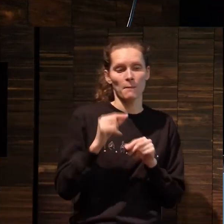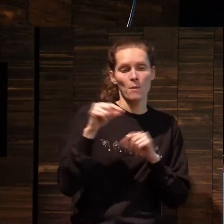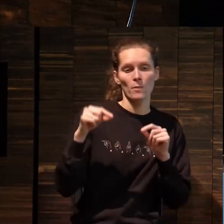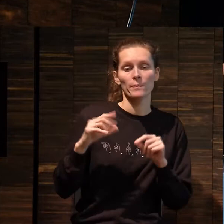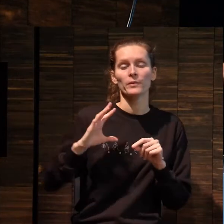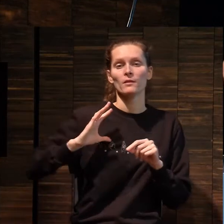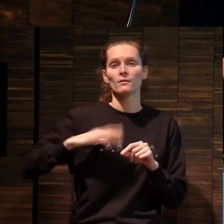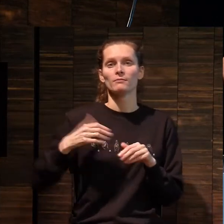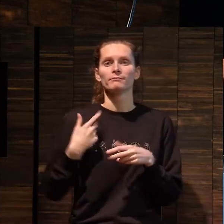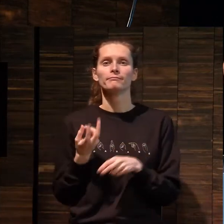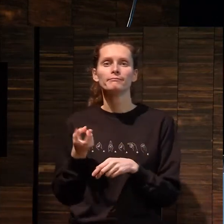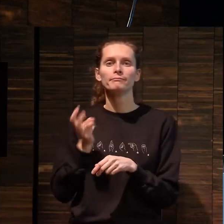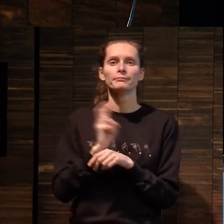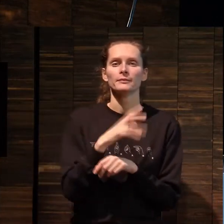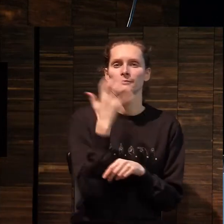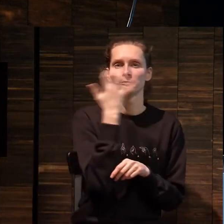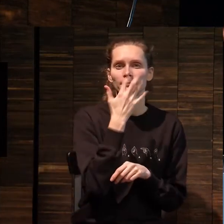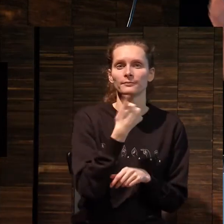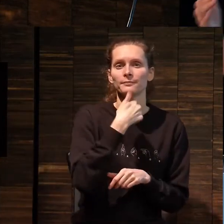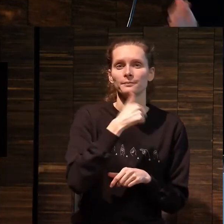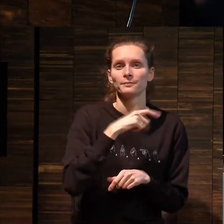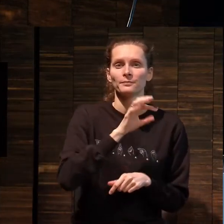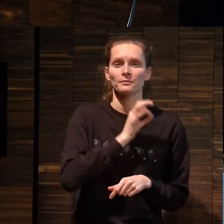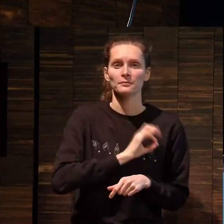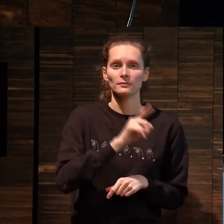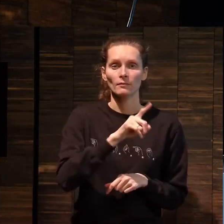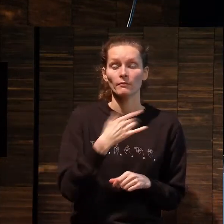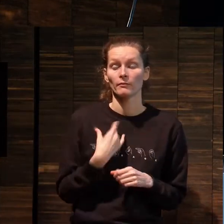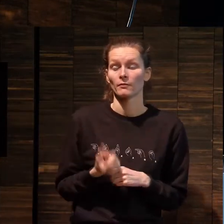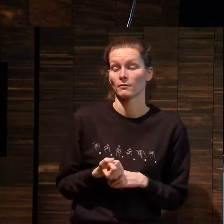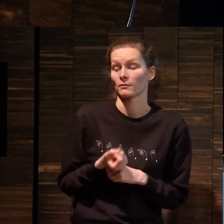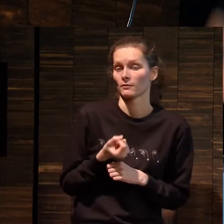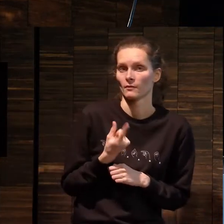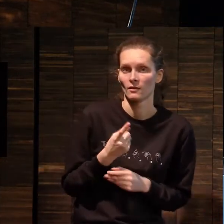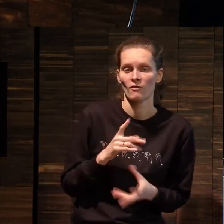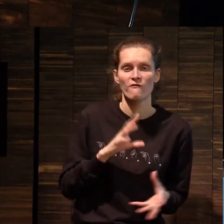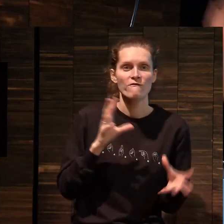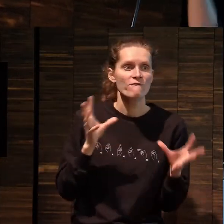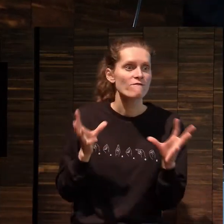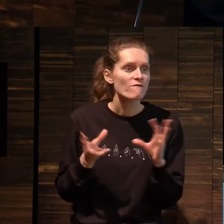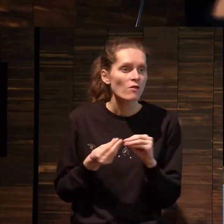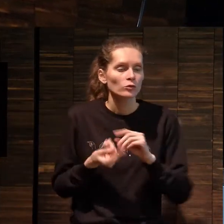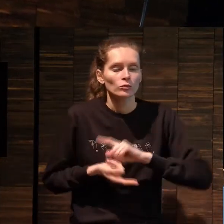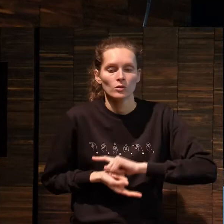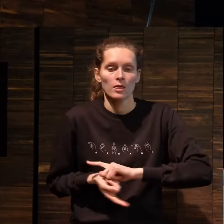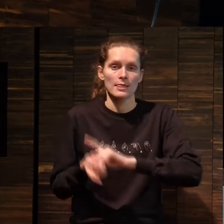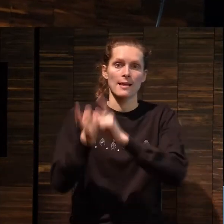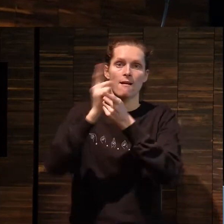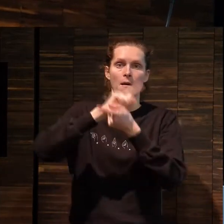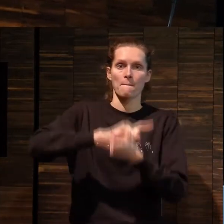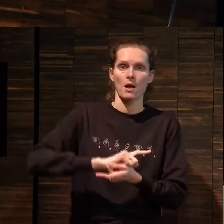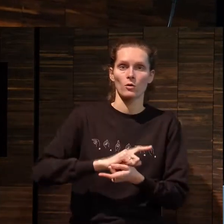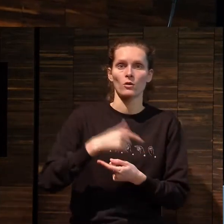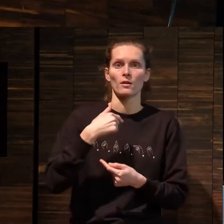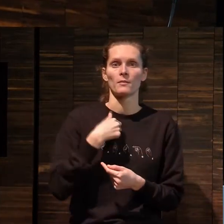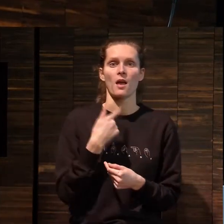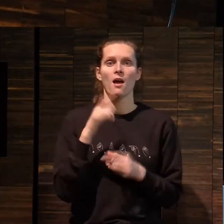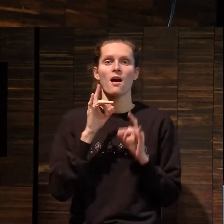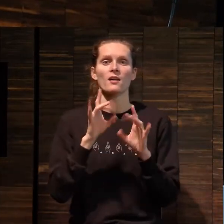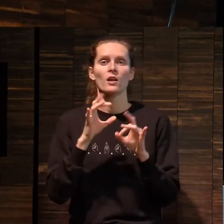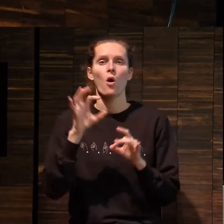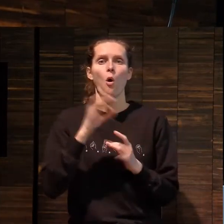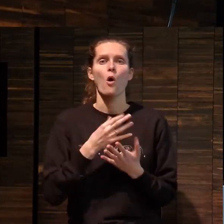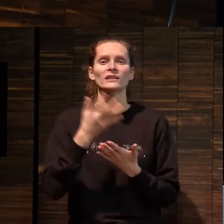We saw that we didn't have inscriptions for the buttons. We added texts, and then it turned out